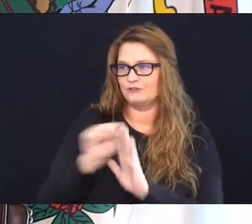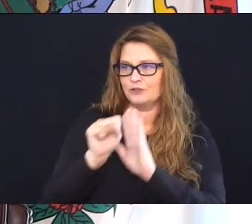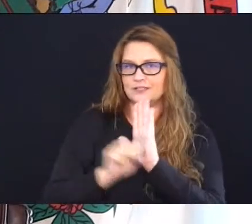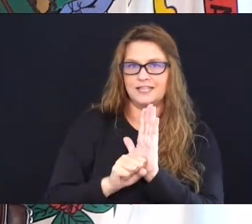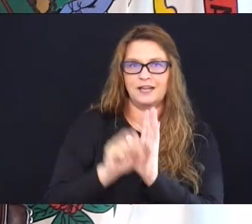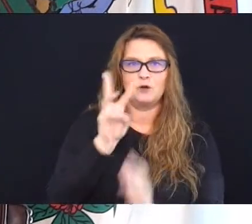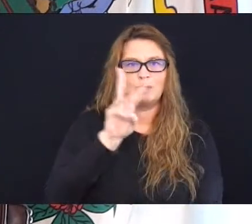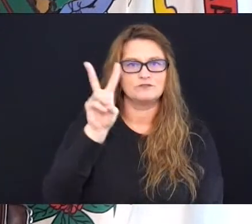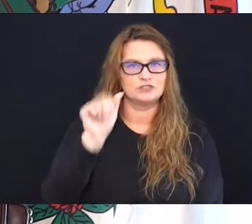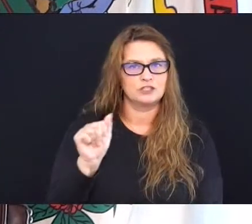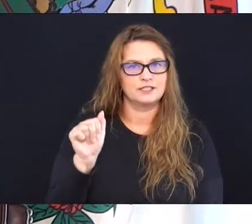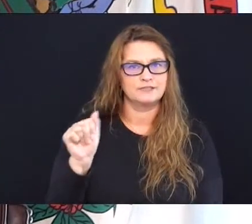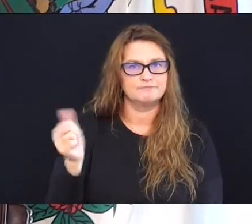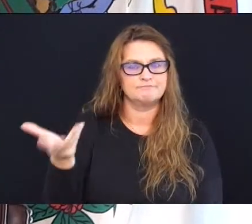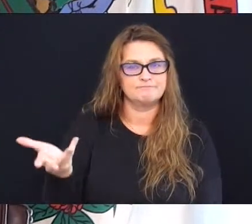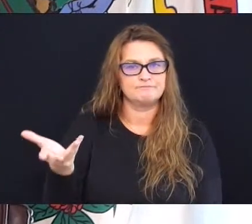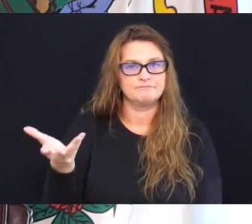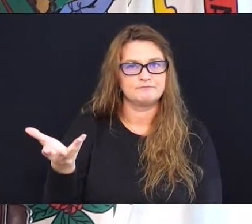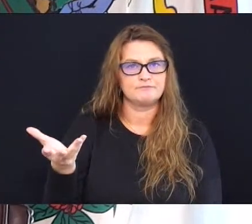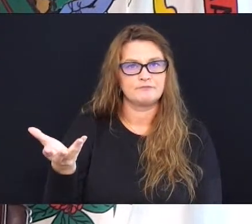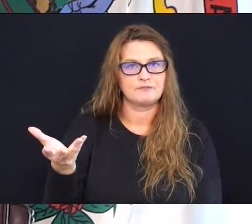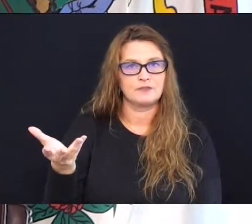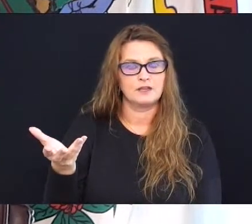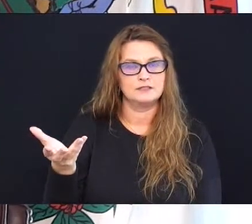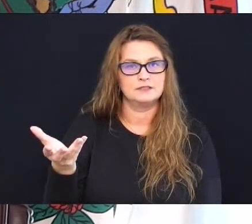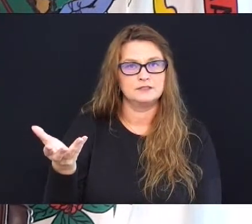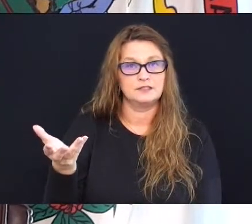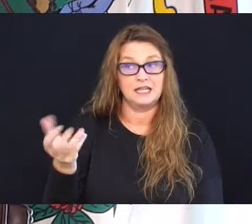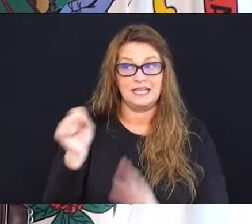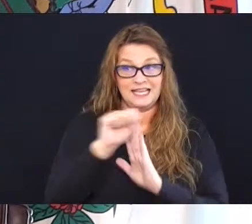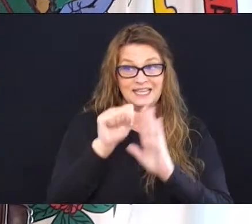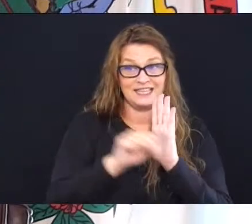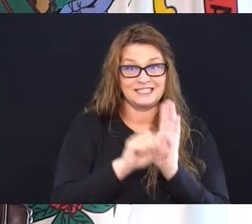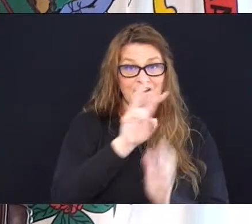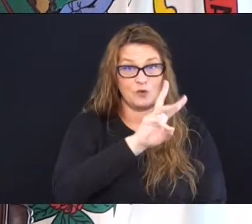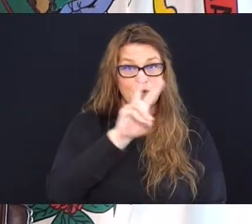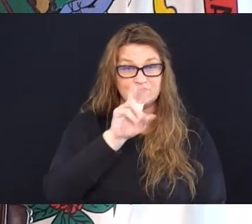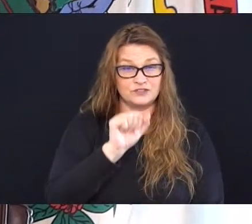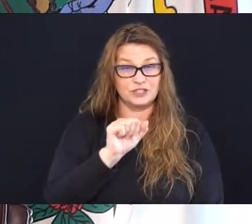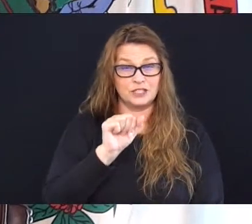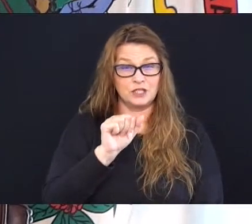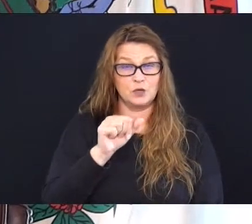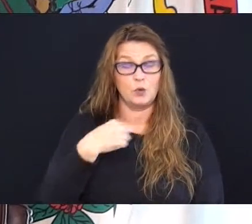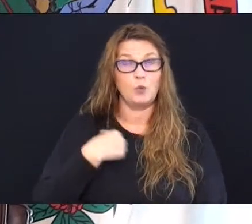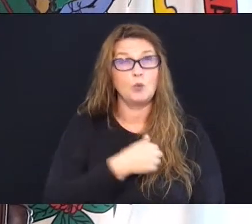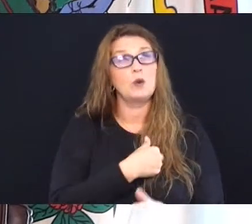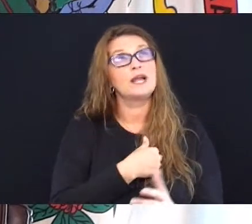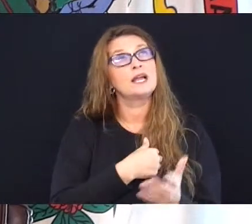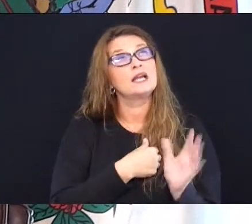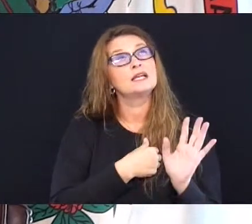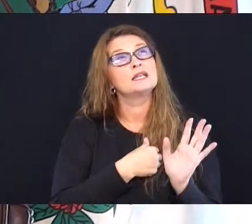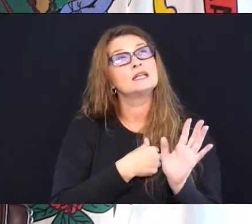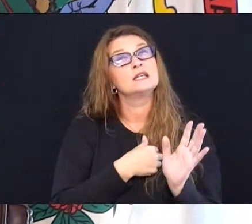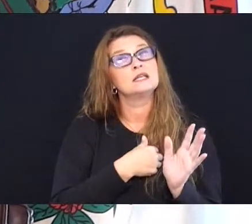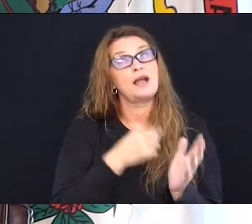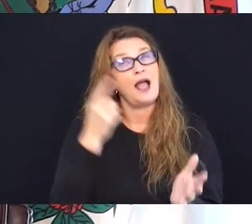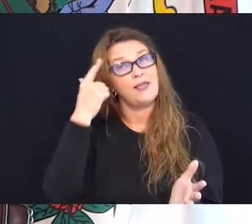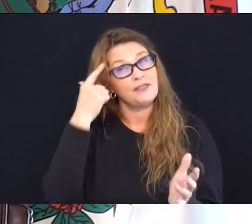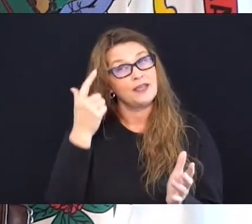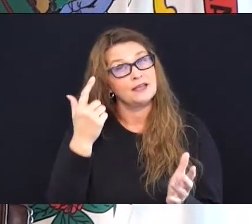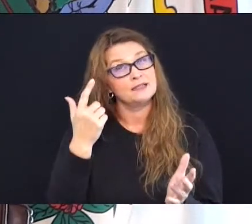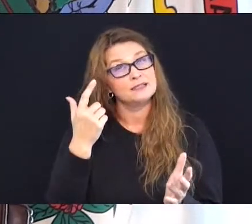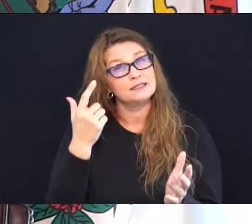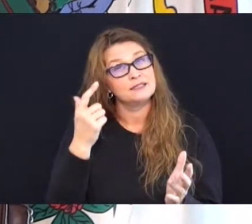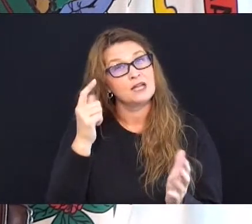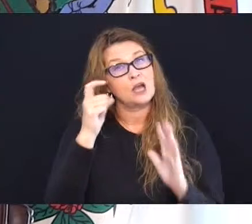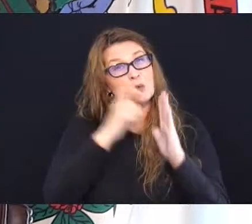Virginia. At one time, I think in the state of West Virginia, we mined 100, and I could be wrong about this, but I think